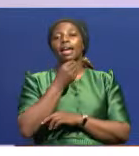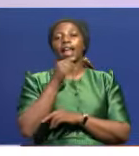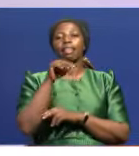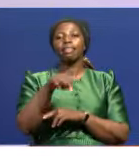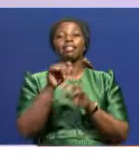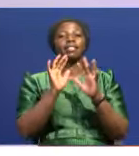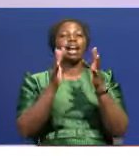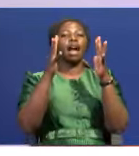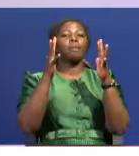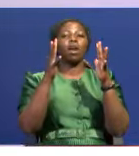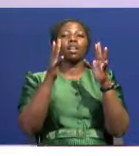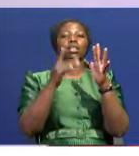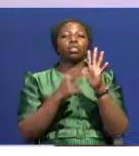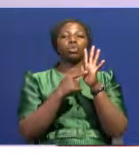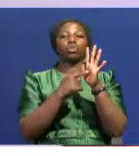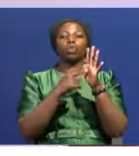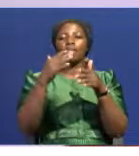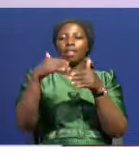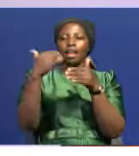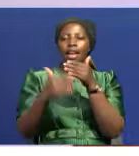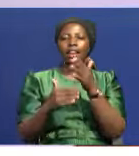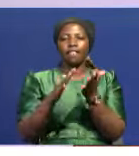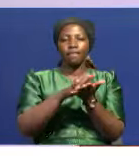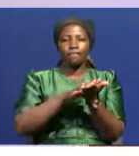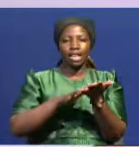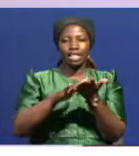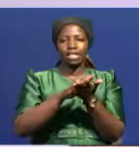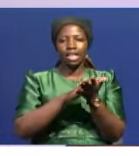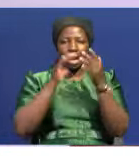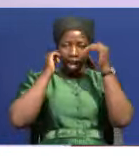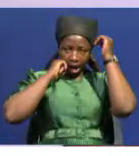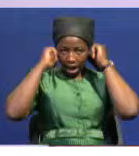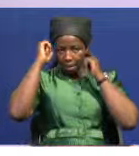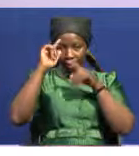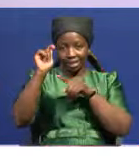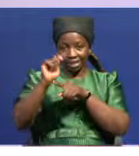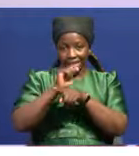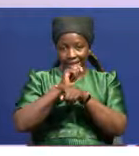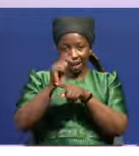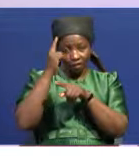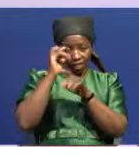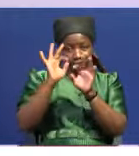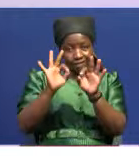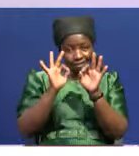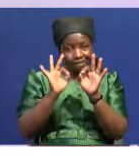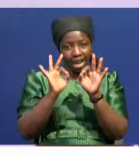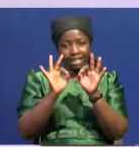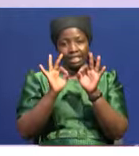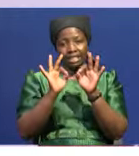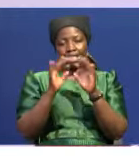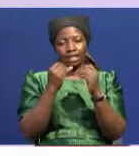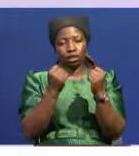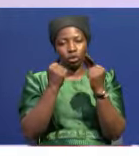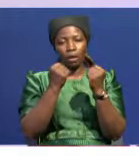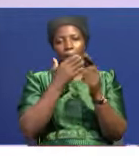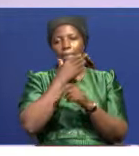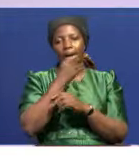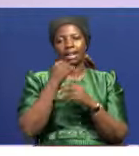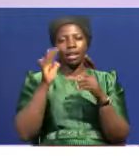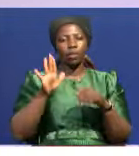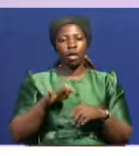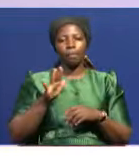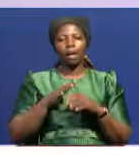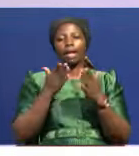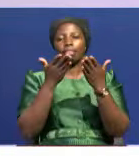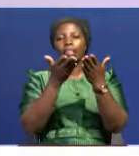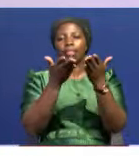This ceremony marks the conclusion of basic military training for the fine and brave young men and women before us,